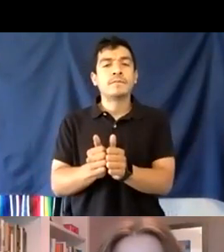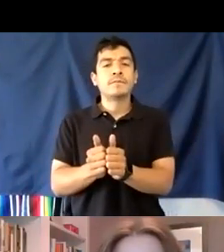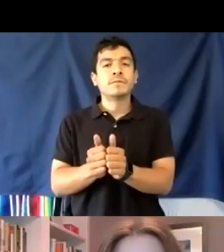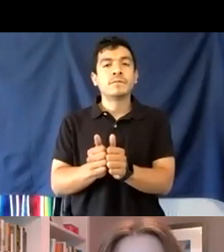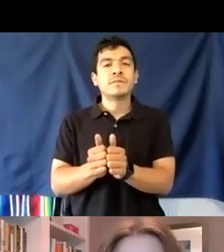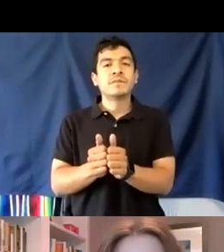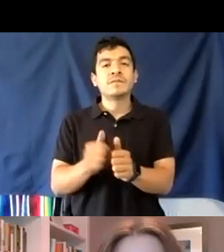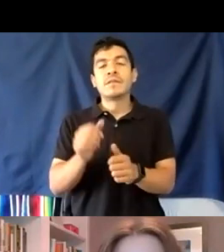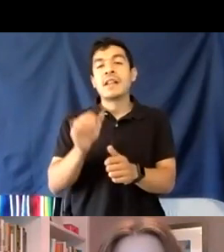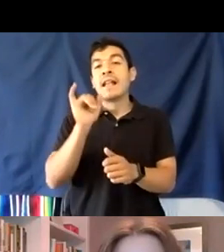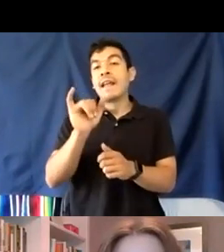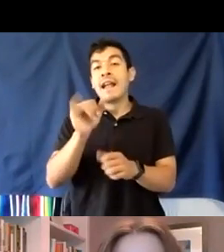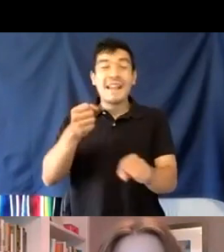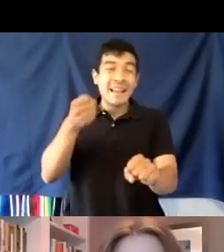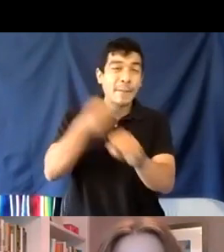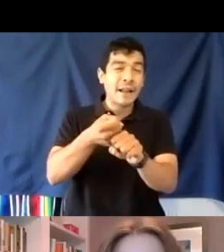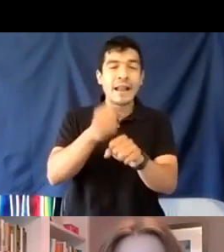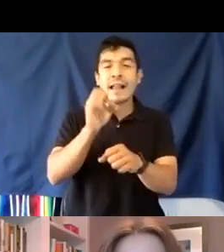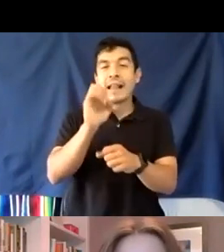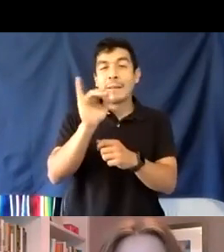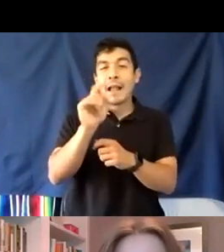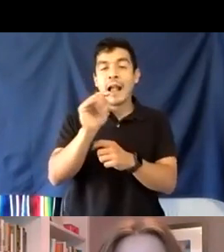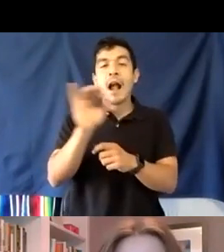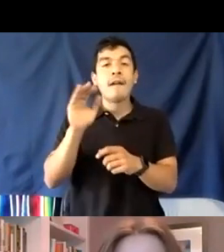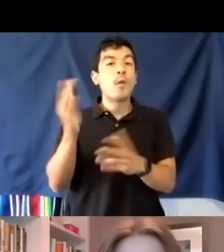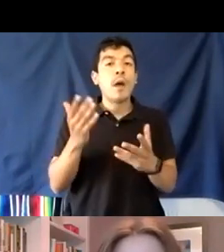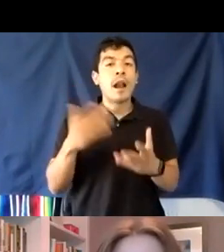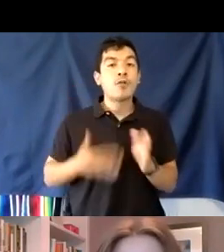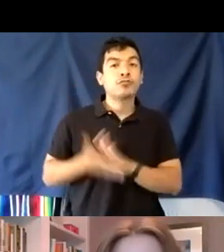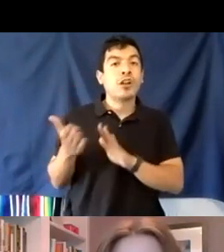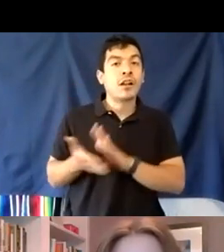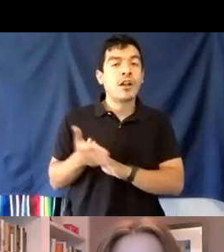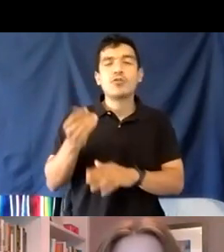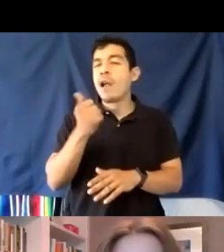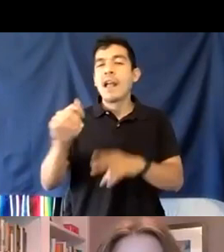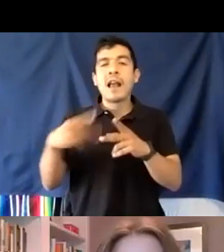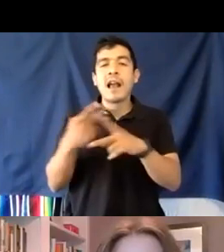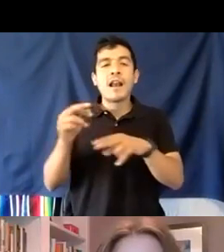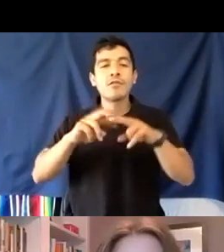efficacy or the impact of the campaigns that I was running. So any kind of research